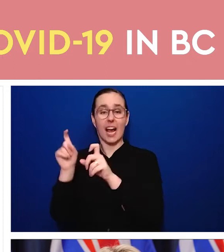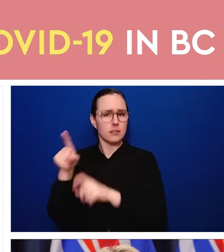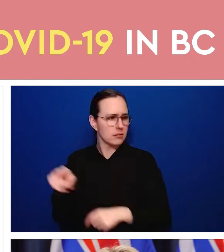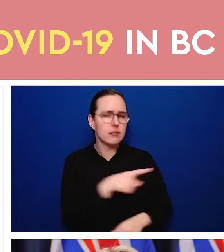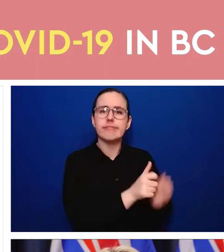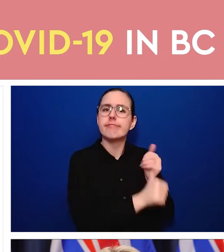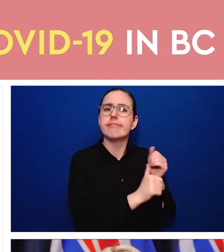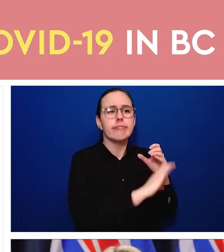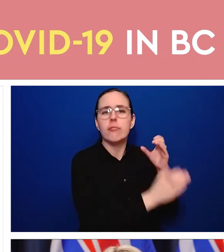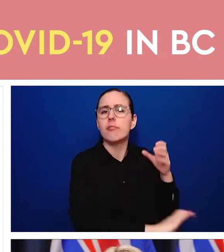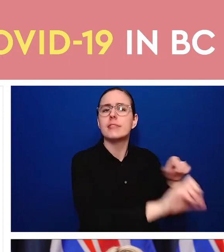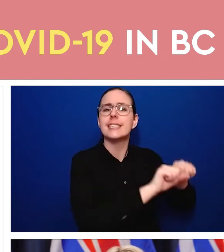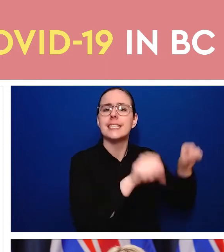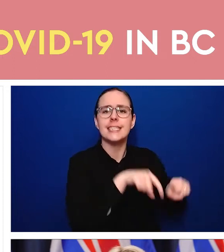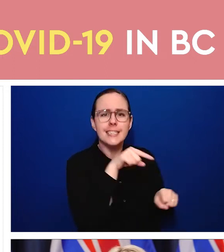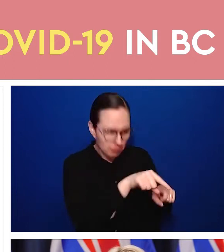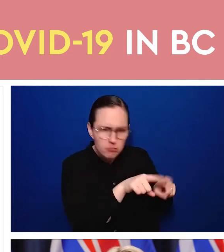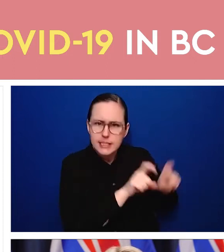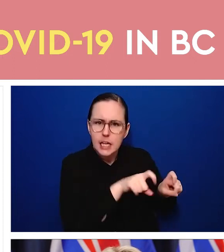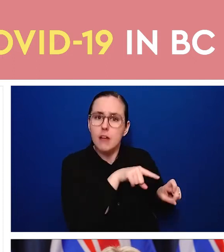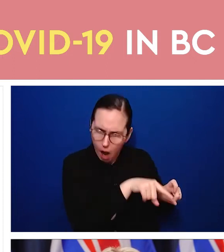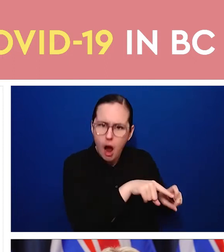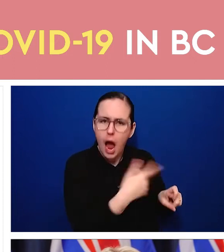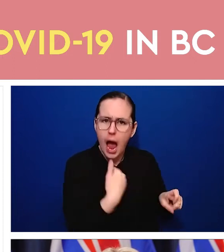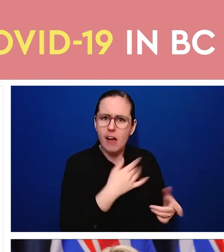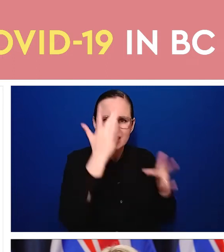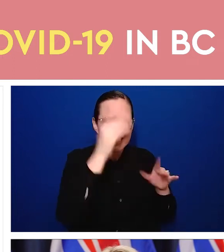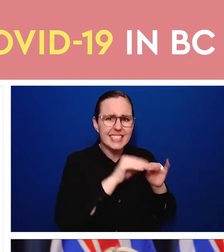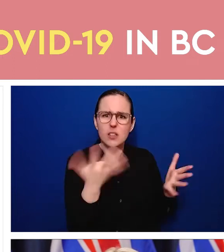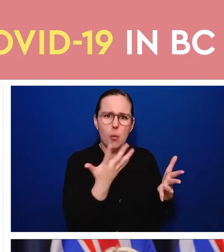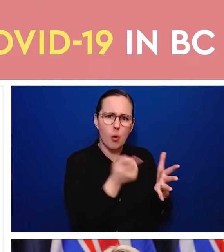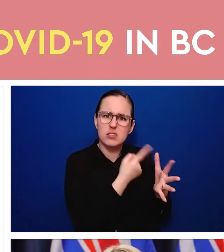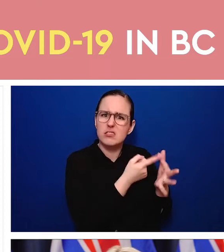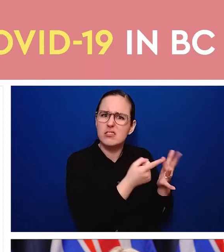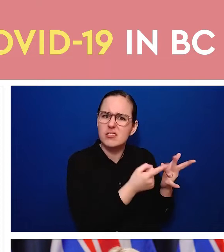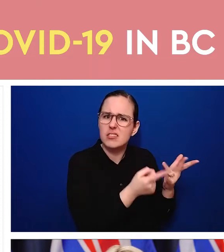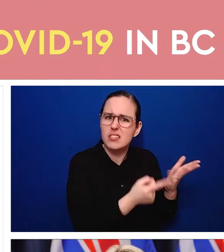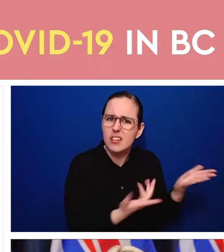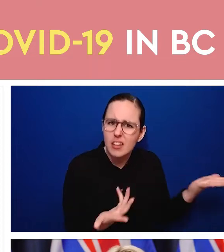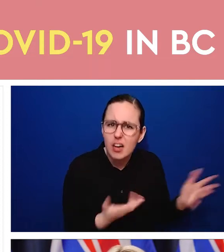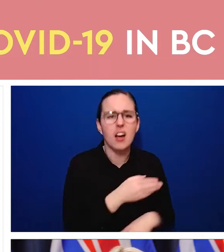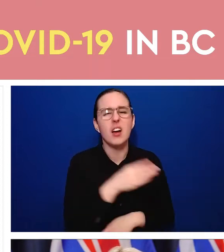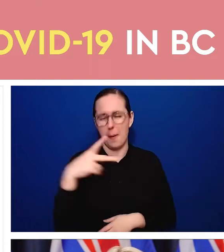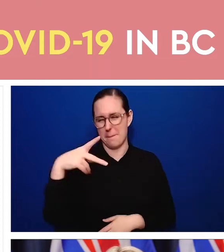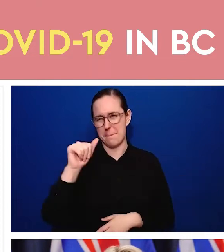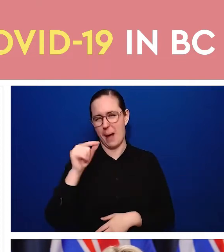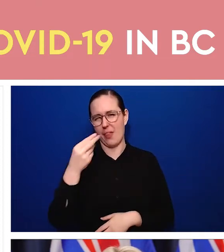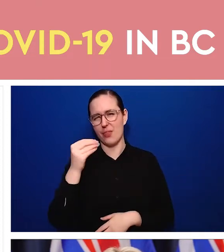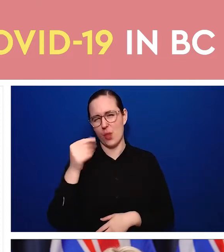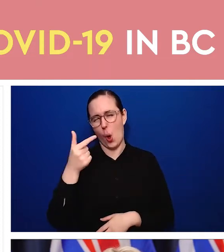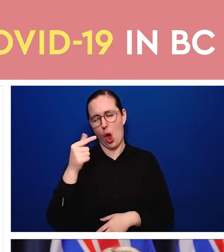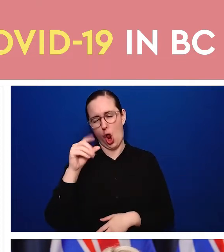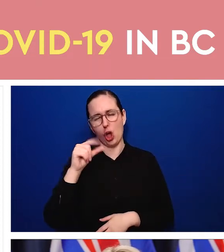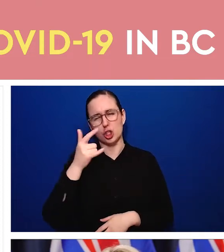bugs. We'll also be doing systematic targeted serological surveillance. We've done that at periodic times where